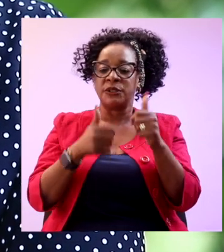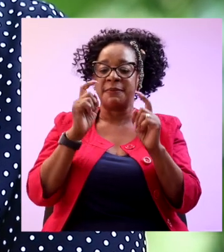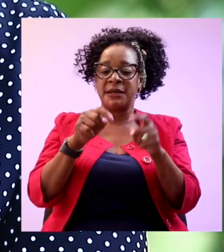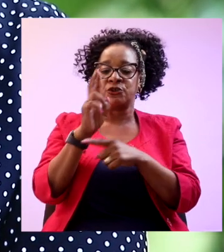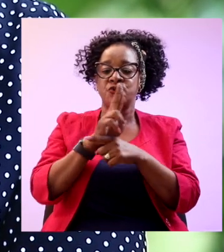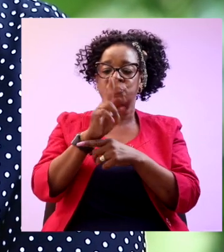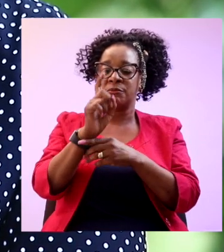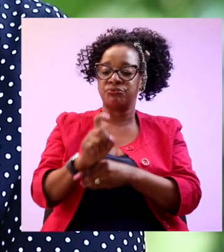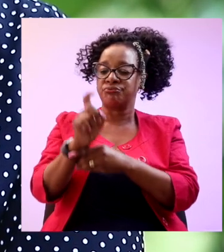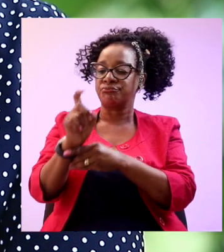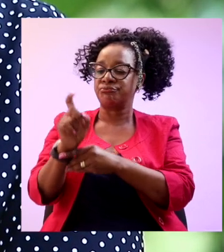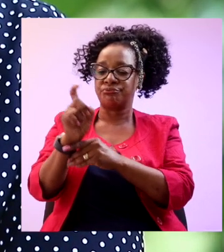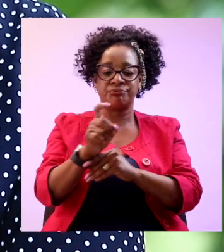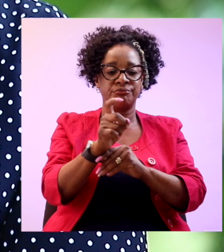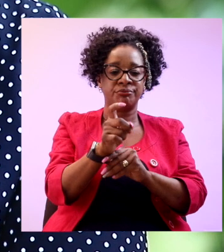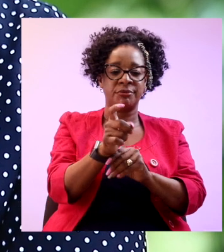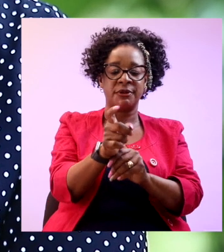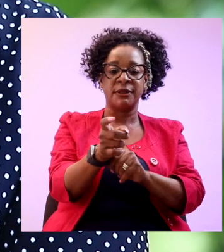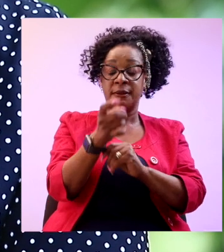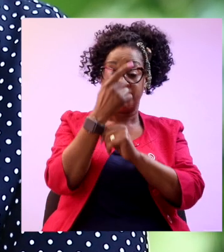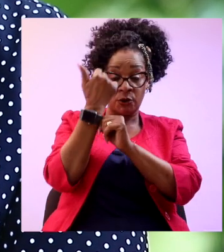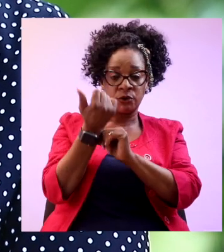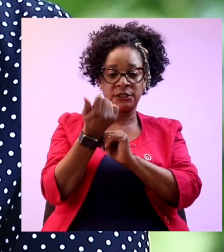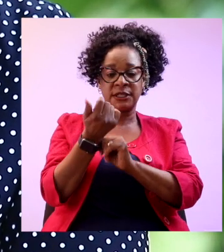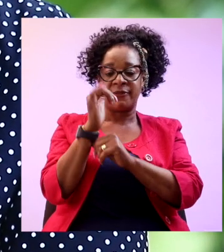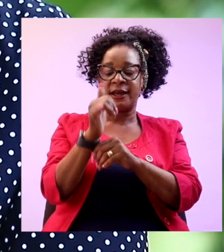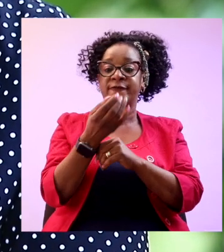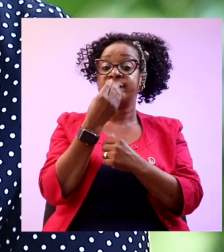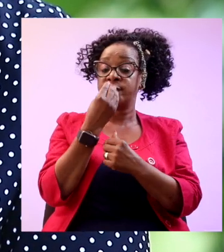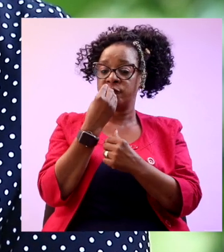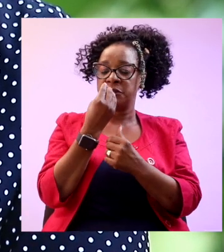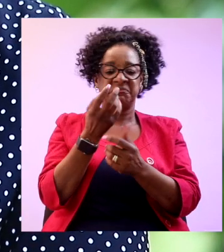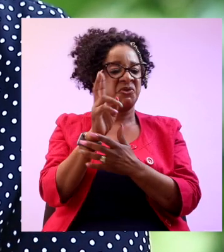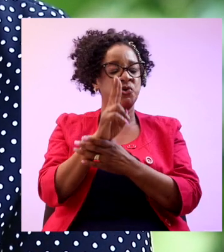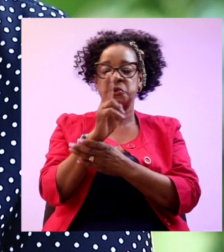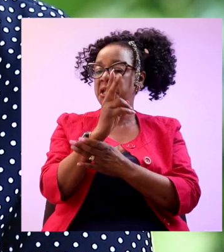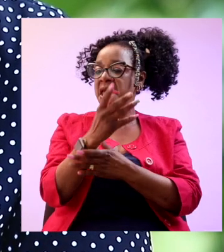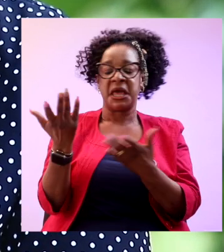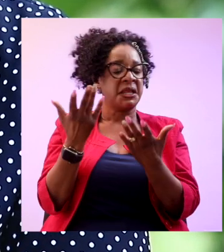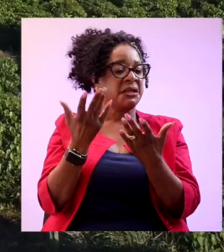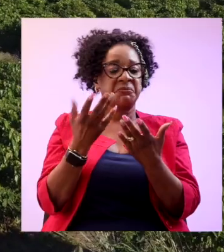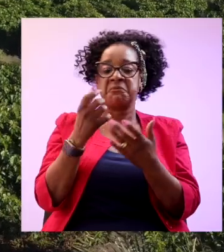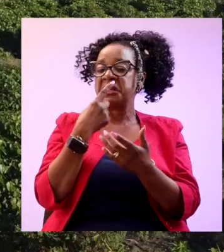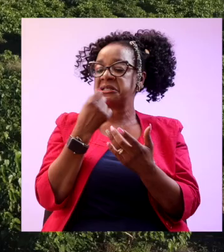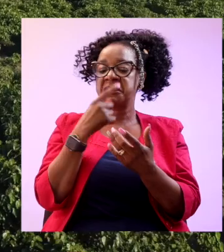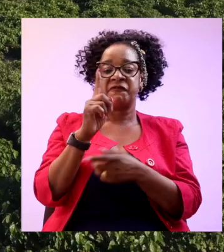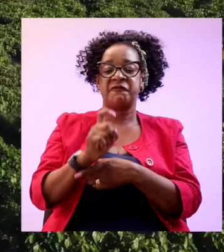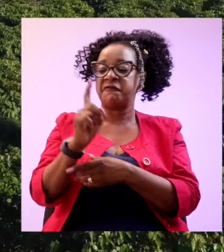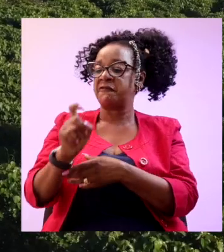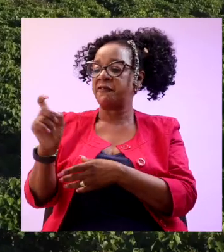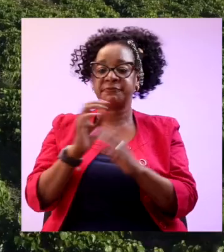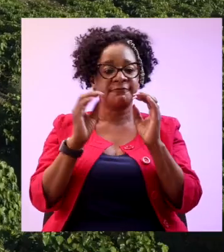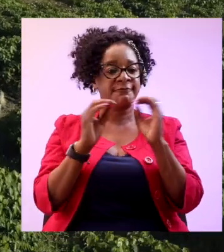ninafaa kuyatumia, kwa sababu ni mmea ambao ni wa chakula, haufai kutumia dawa yoyote ile. With its new